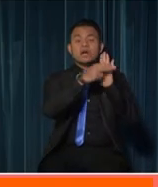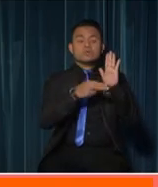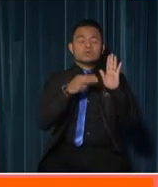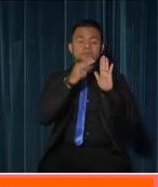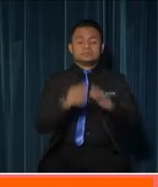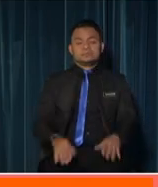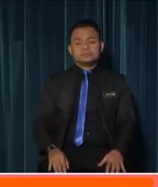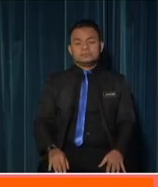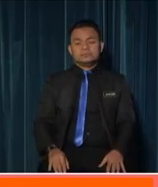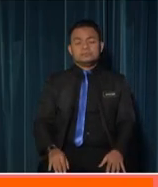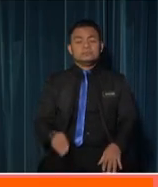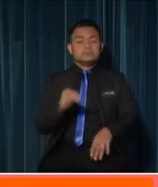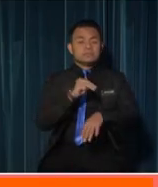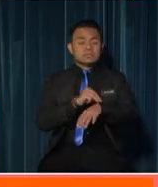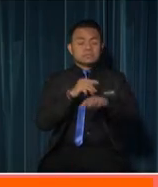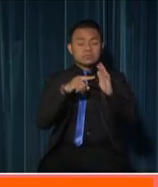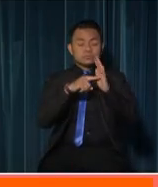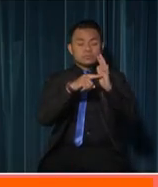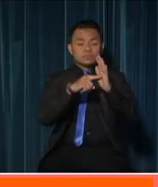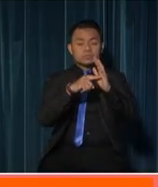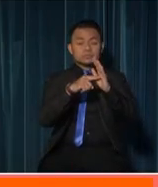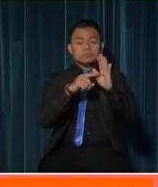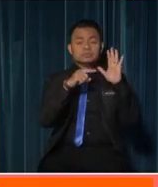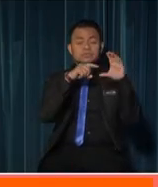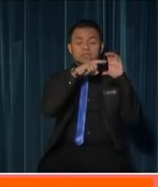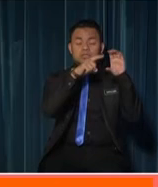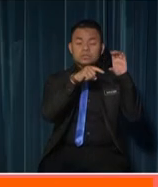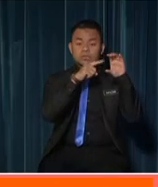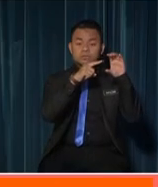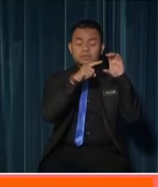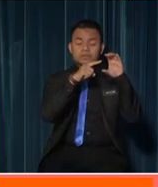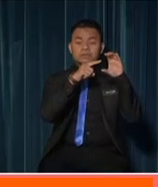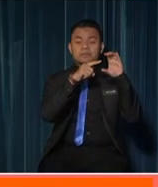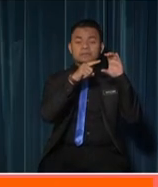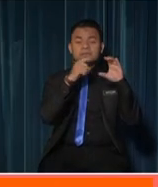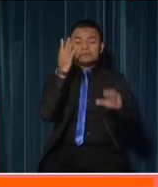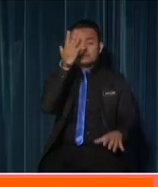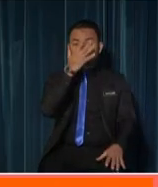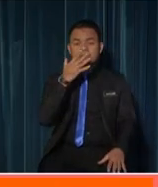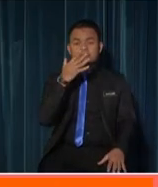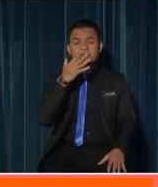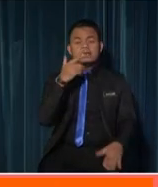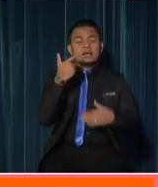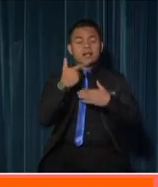shown on the clock face is 1/2 past 8.